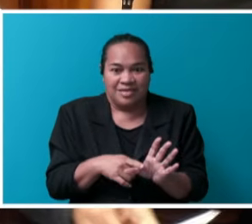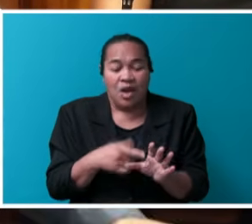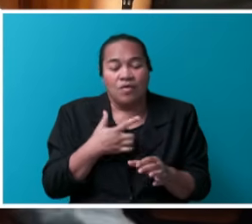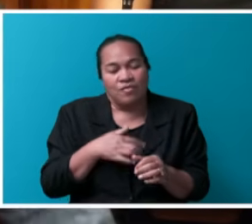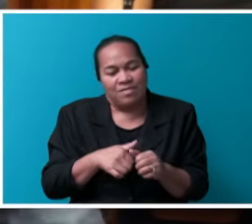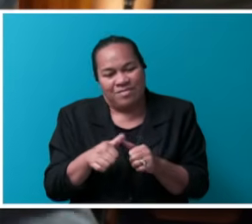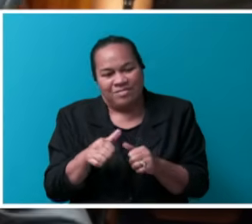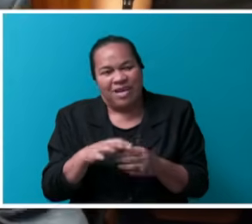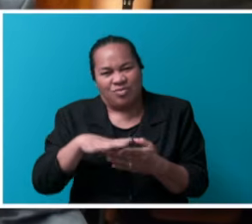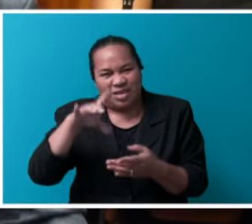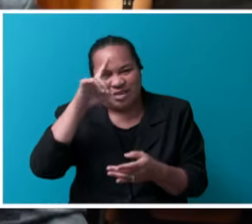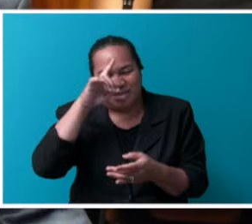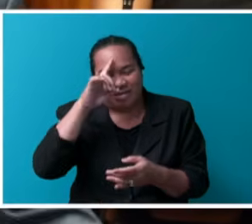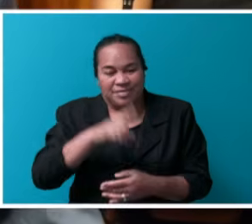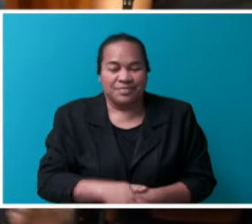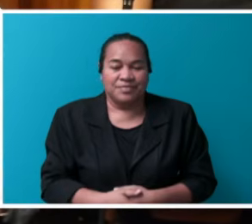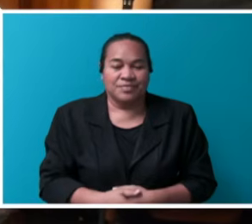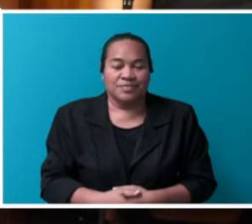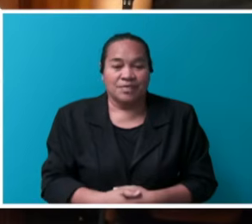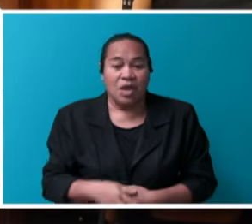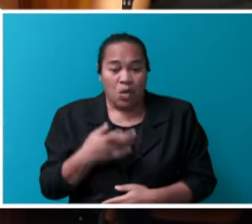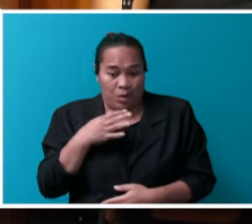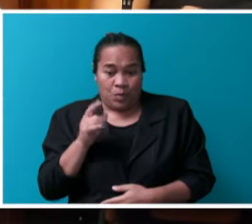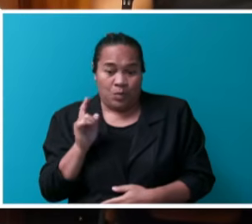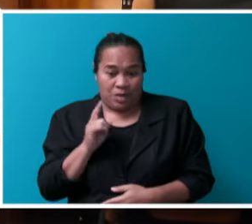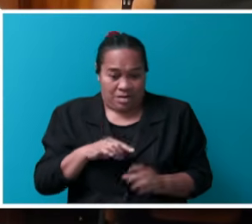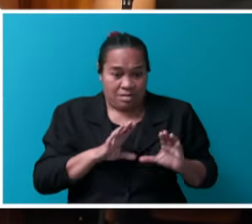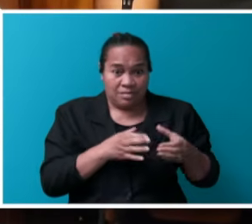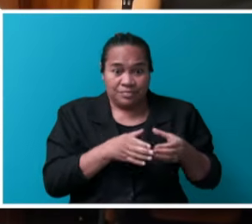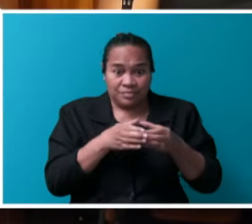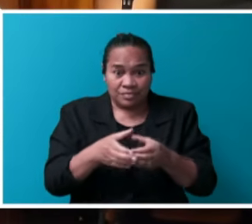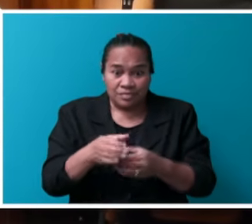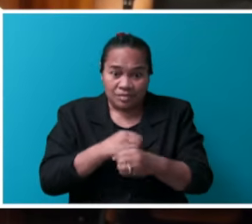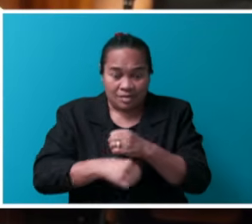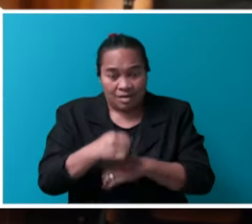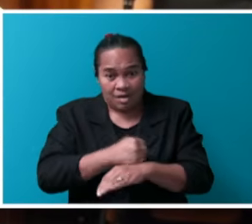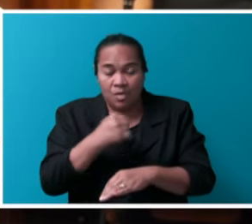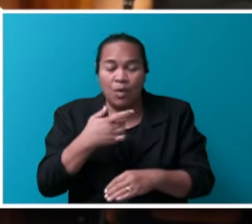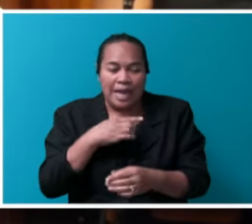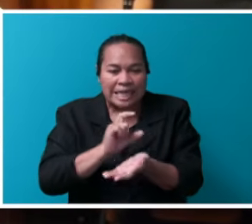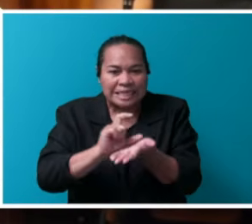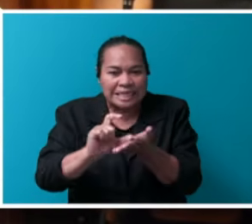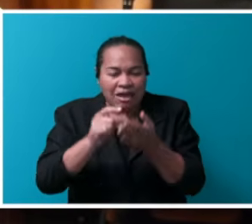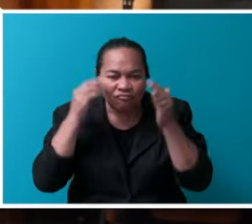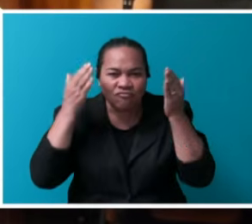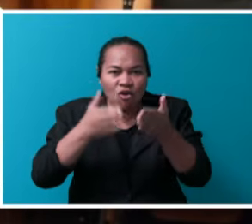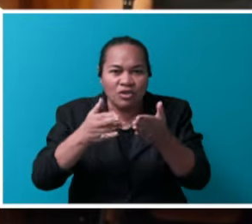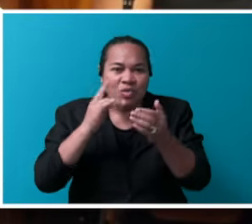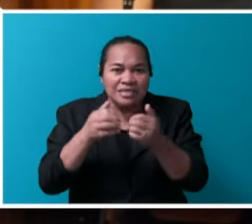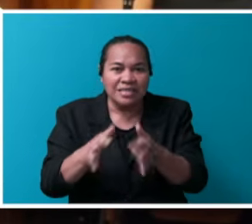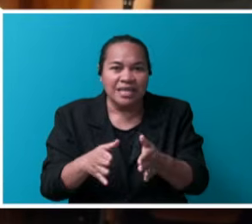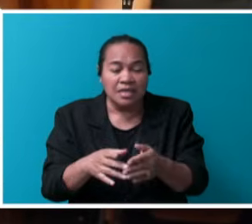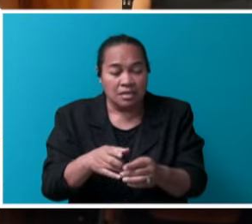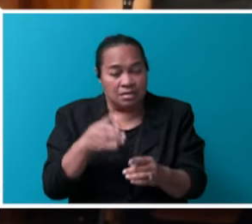education. Mr. Speaker, when we came into government, we had a clear focus from the start. Our foremost task was